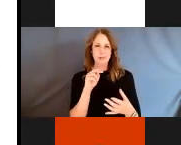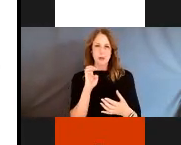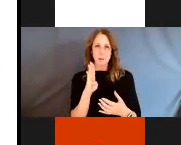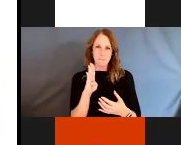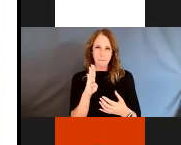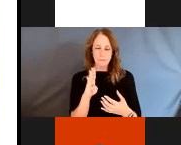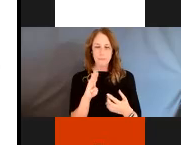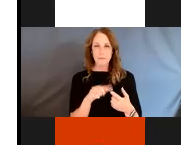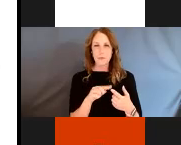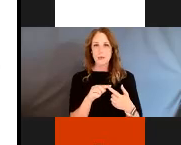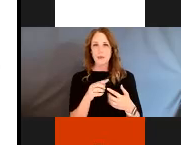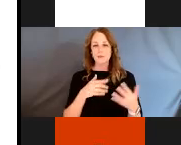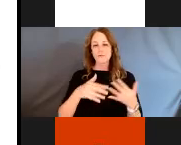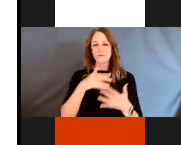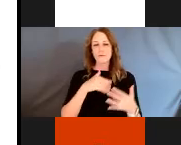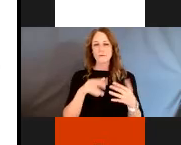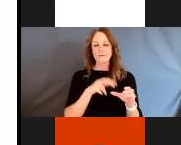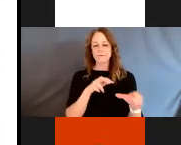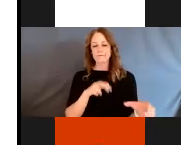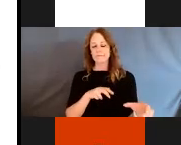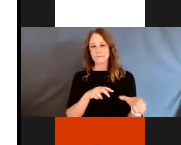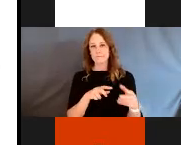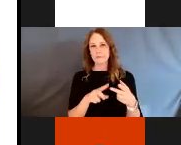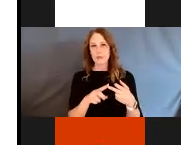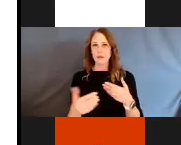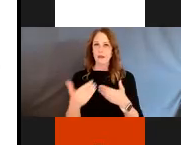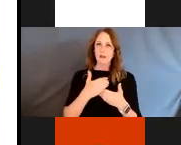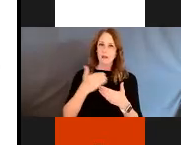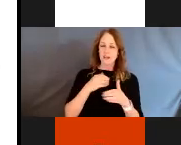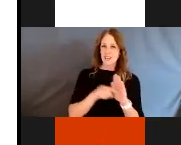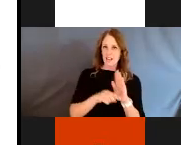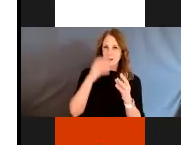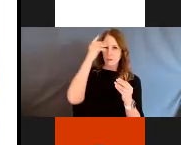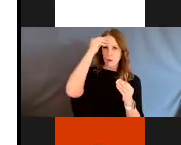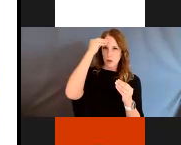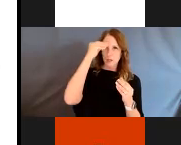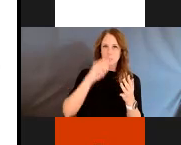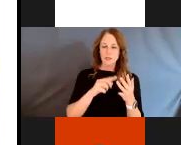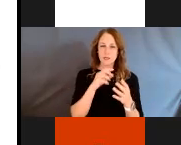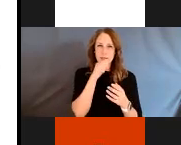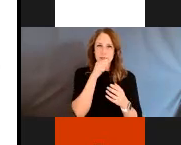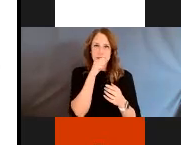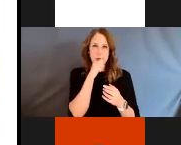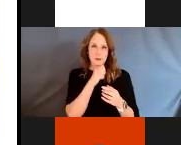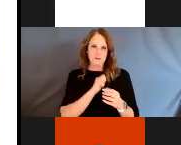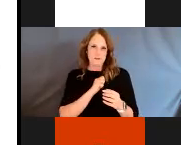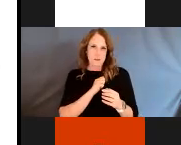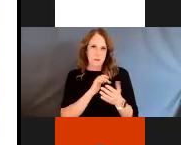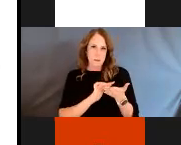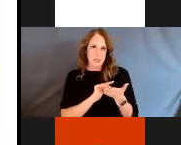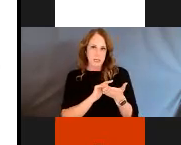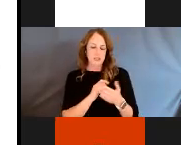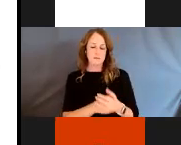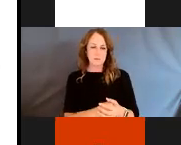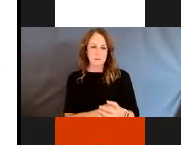social withdrawal, intrusive negative thoughts, and secretive self-medication. Next slide.